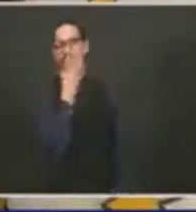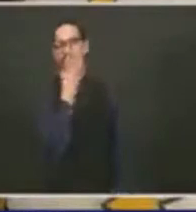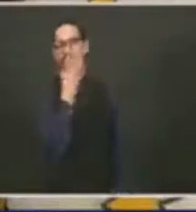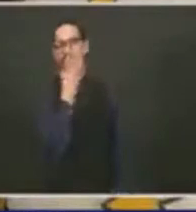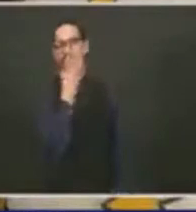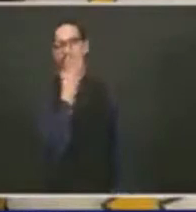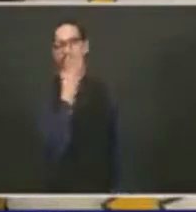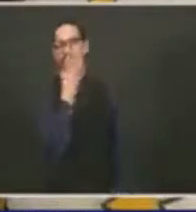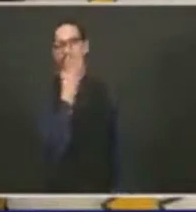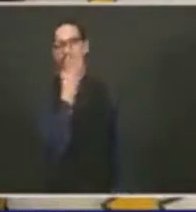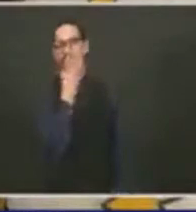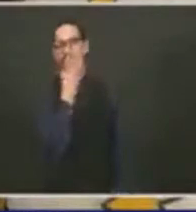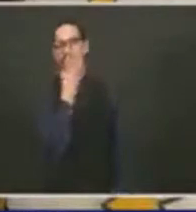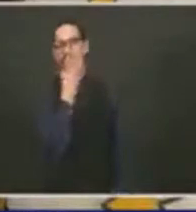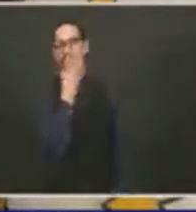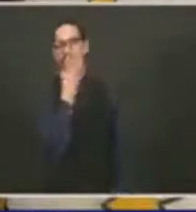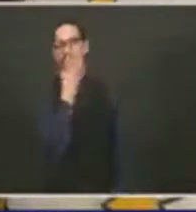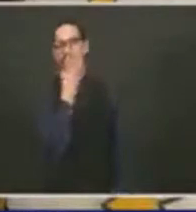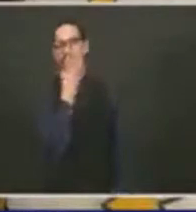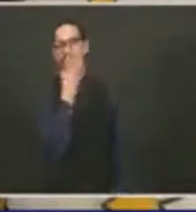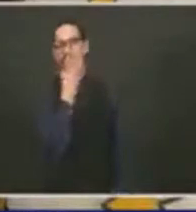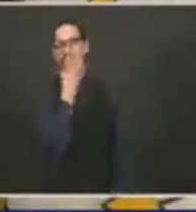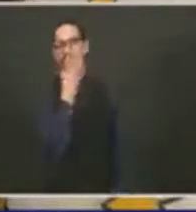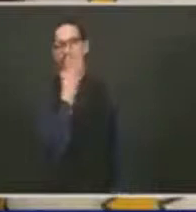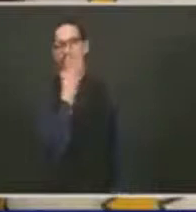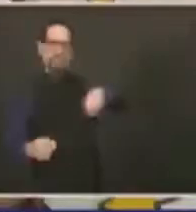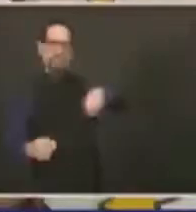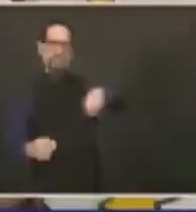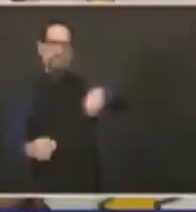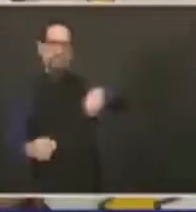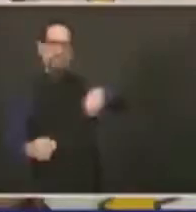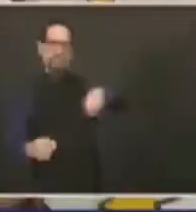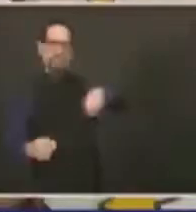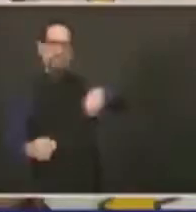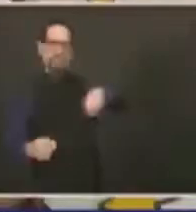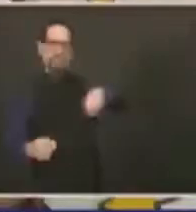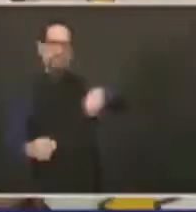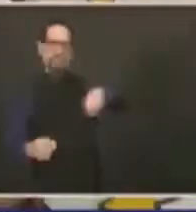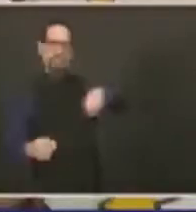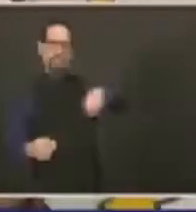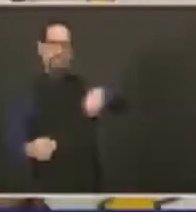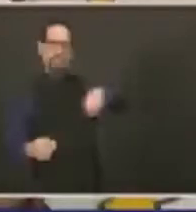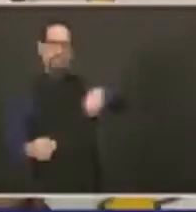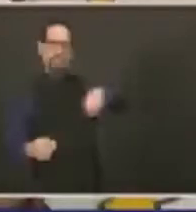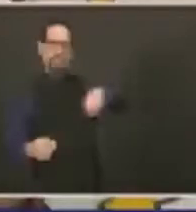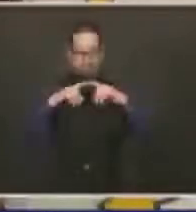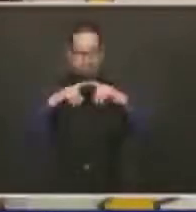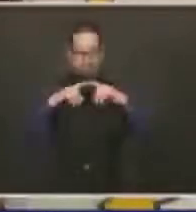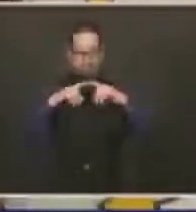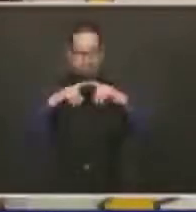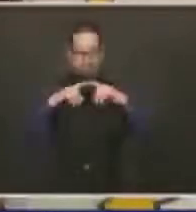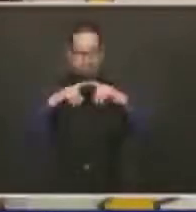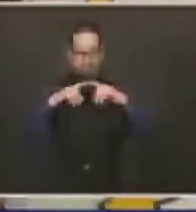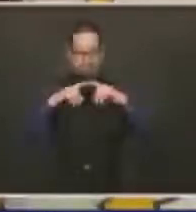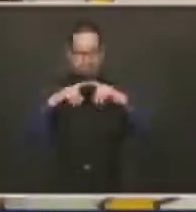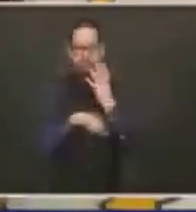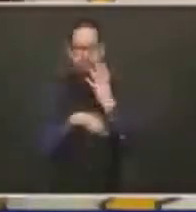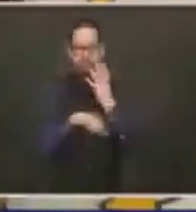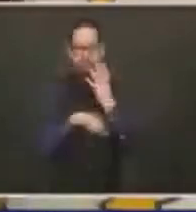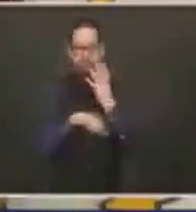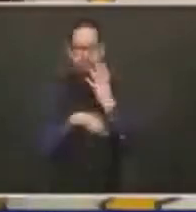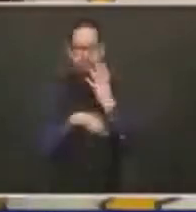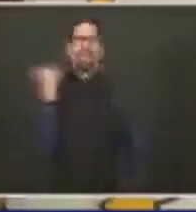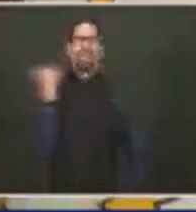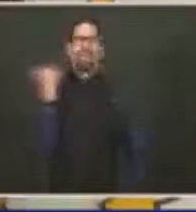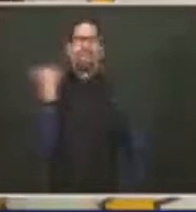well. If you have COVID, if everybody wears a mask, that's best. Now keep in mind, we do want you to isolate inside your